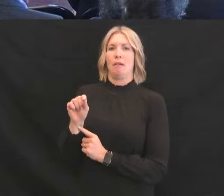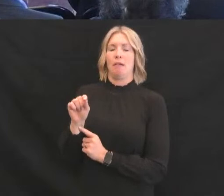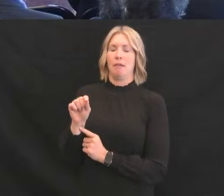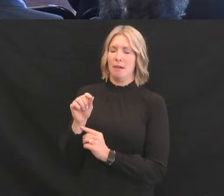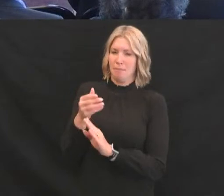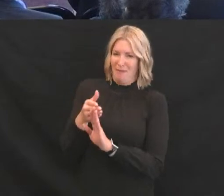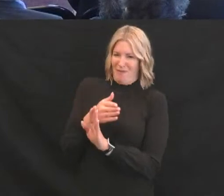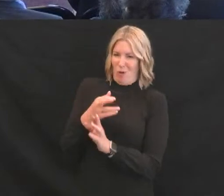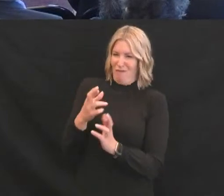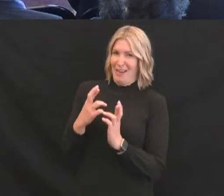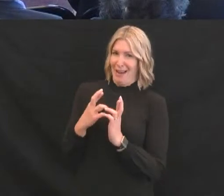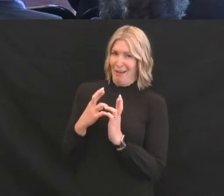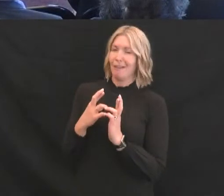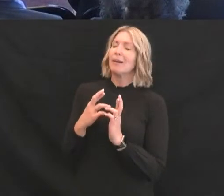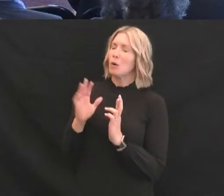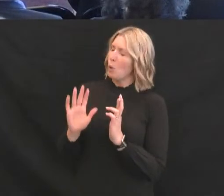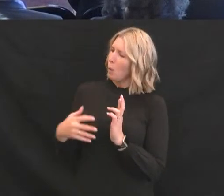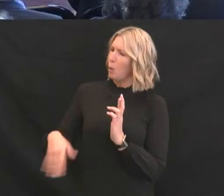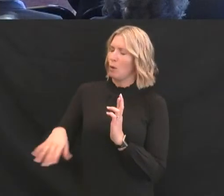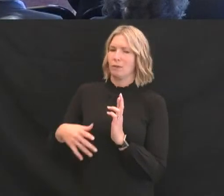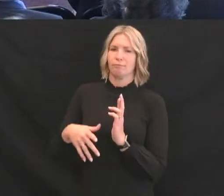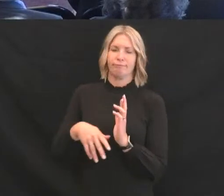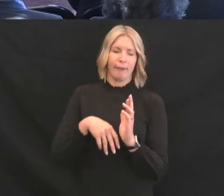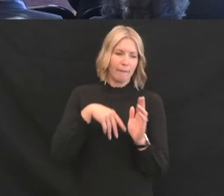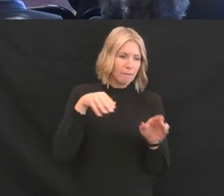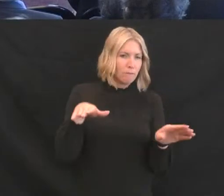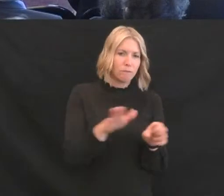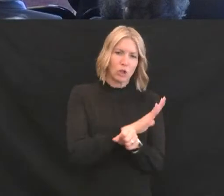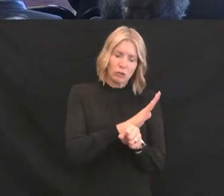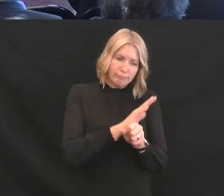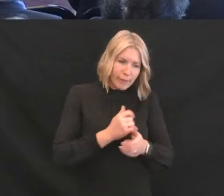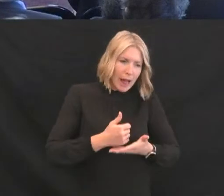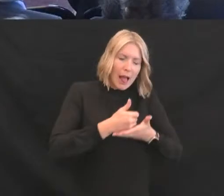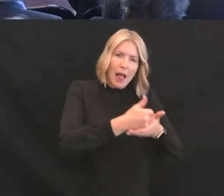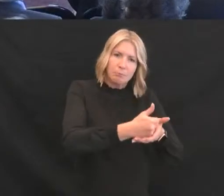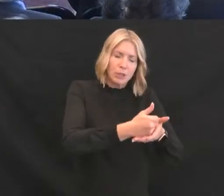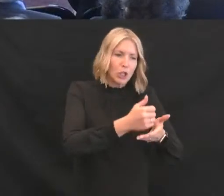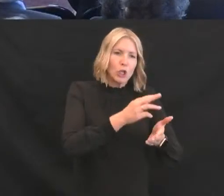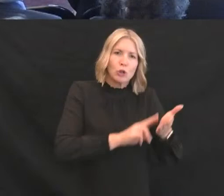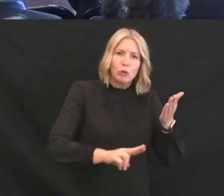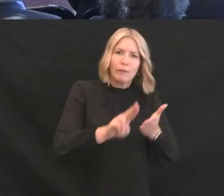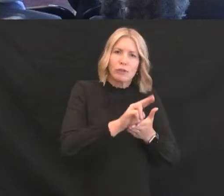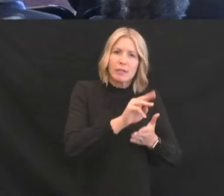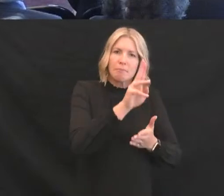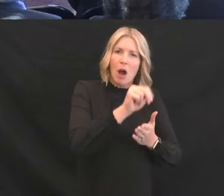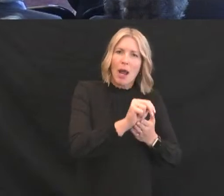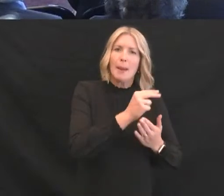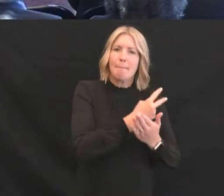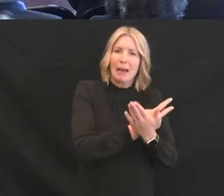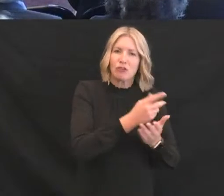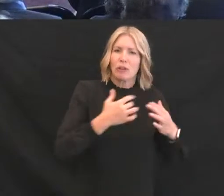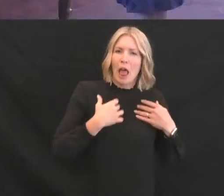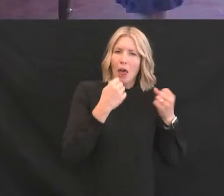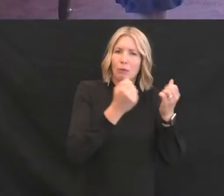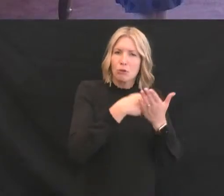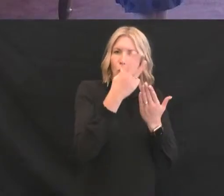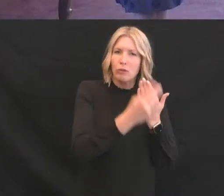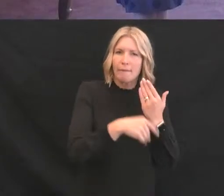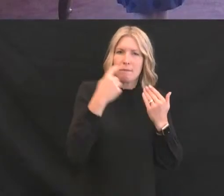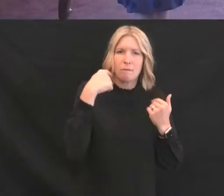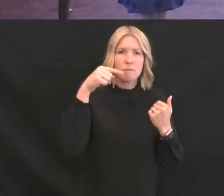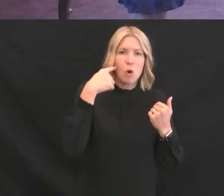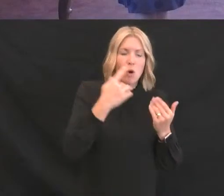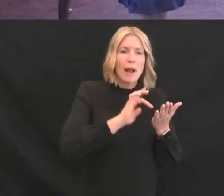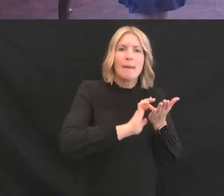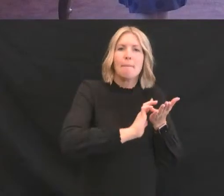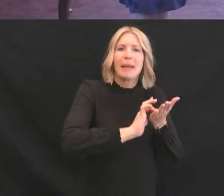of the Masters of Public Health and the Indigenous Health Program at Memorial University's Faculty of Medicine, where